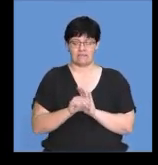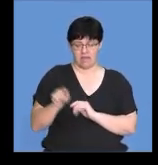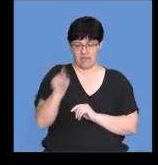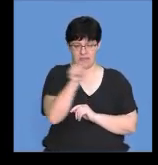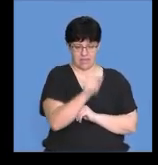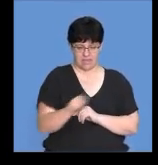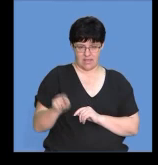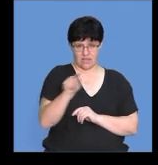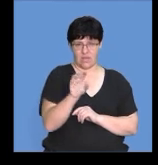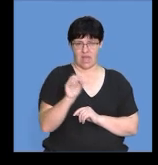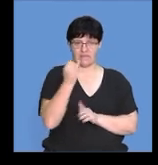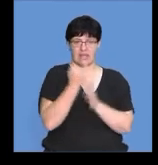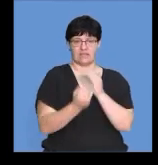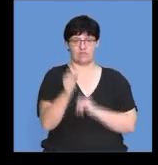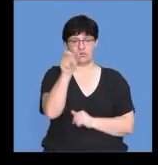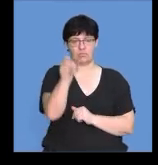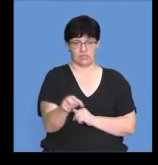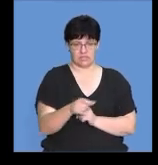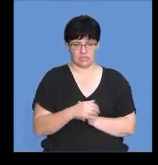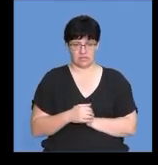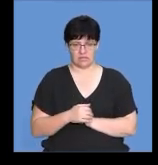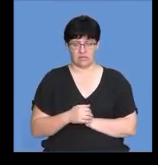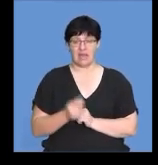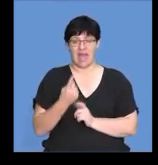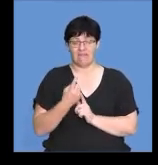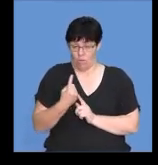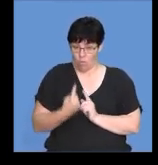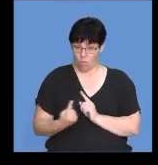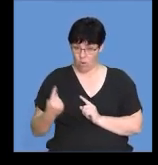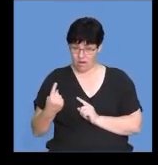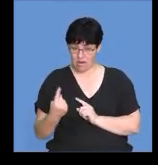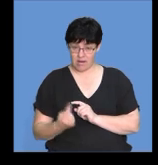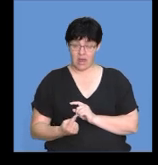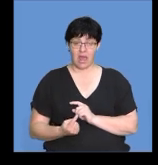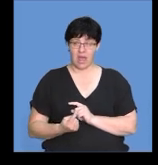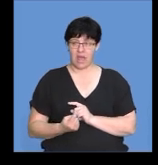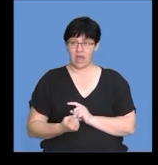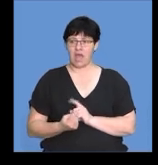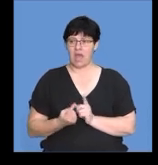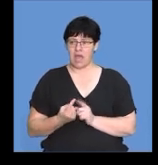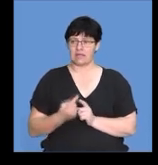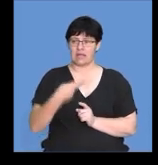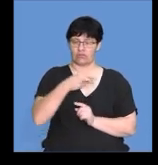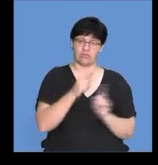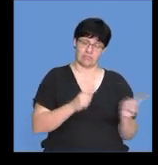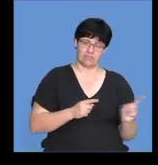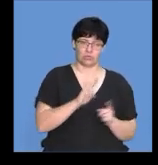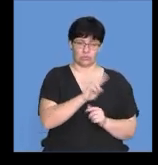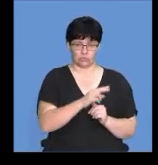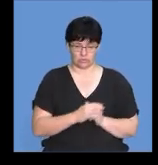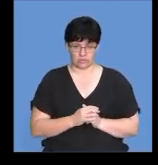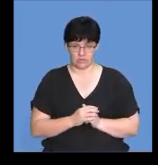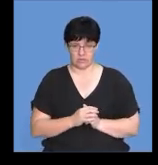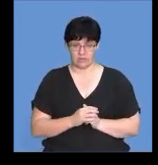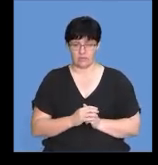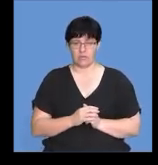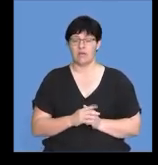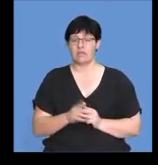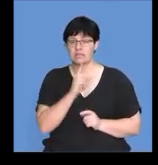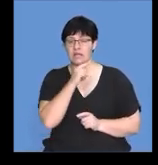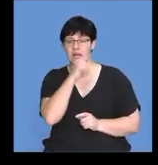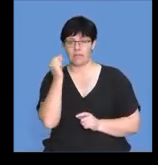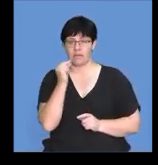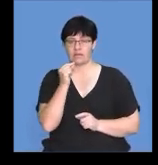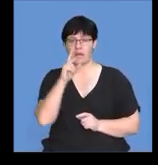you have that individual, you've got one of those, and you've got two of the heterozygous individuals. So this is called